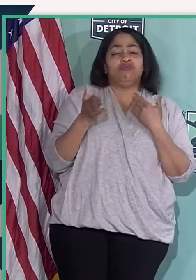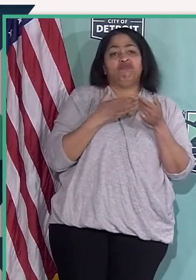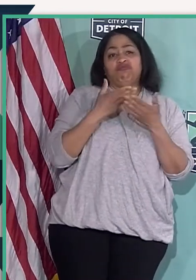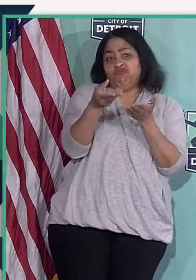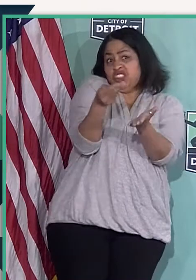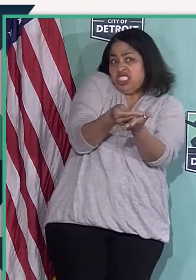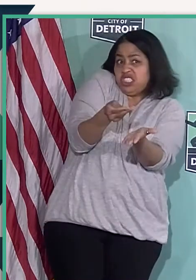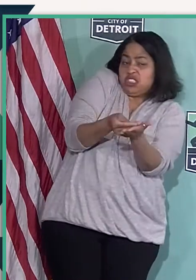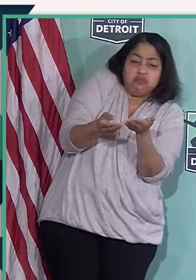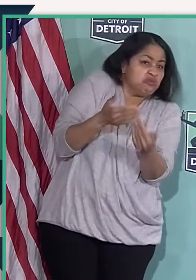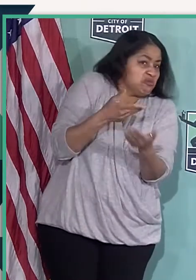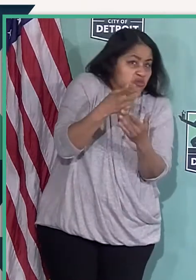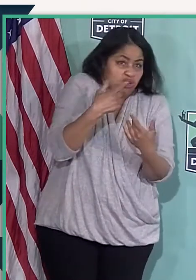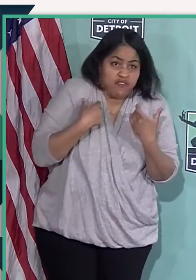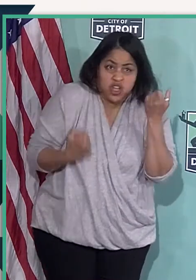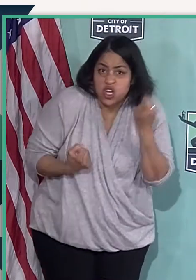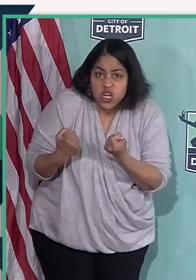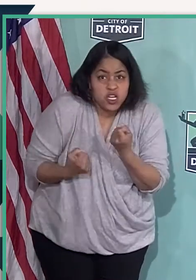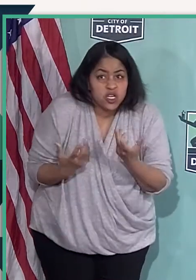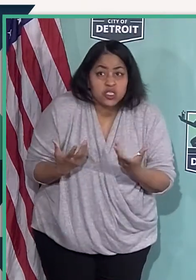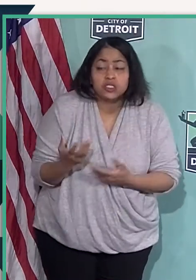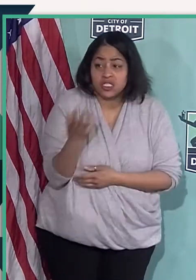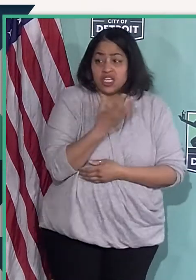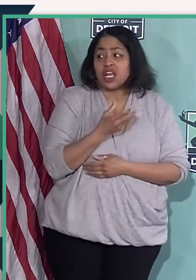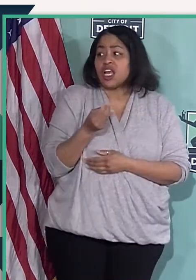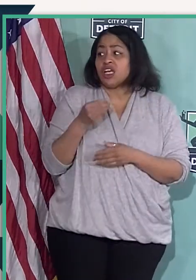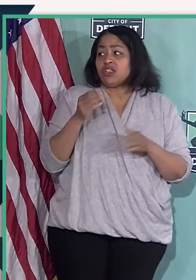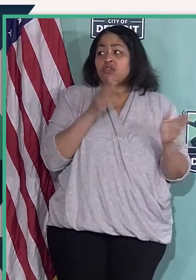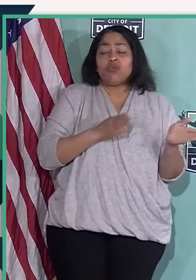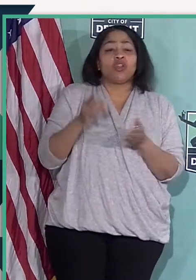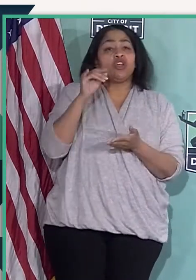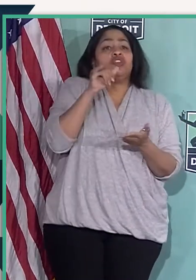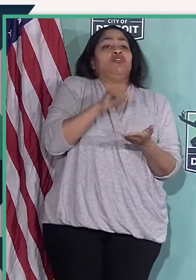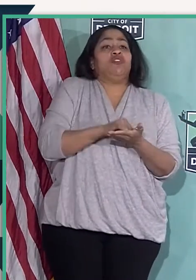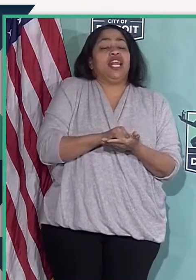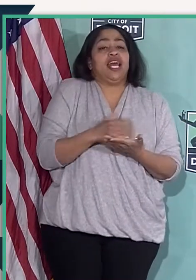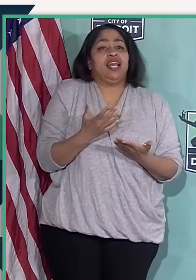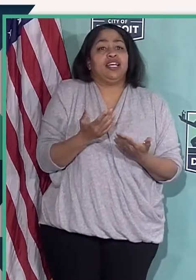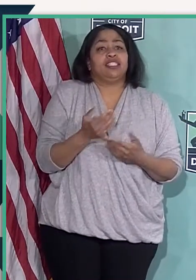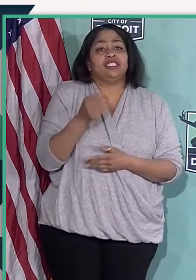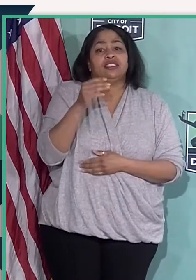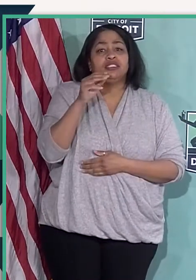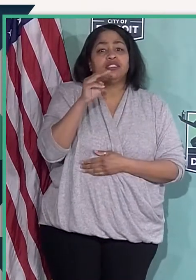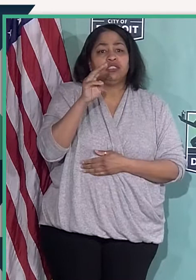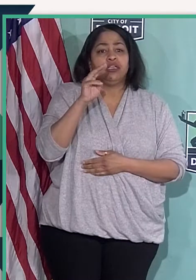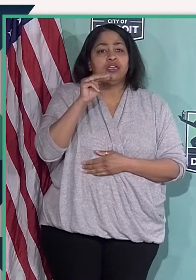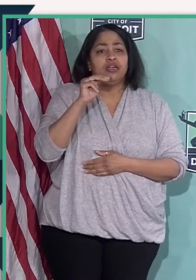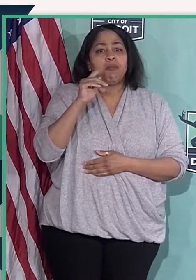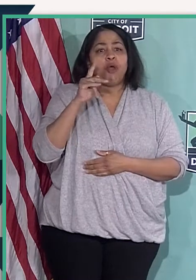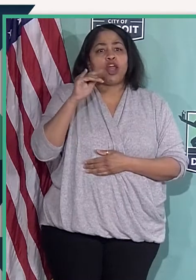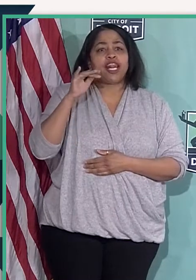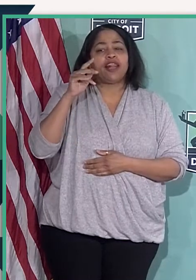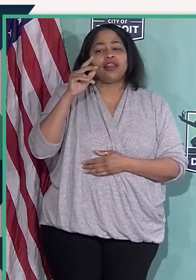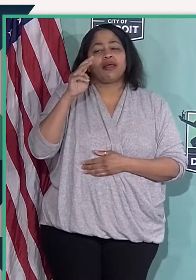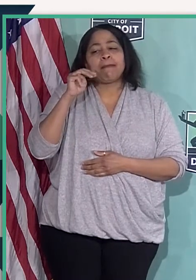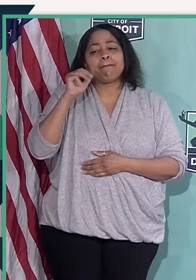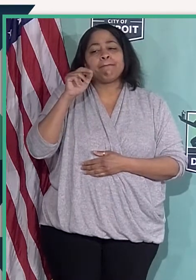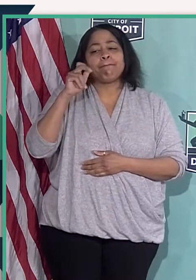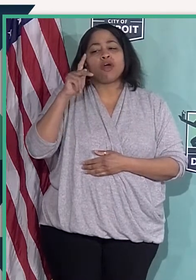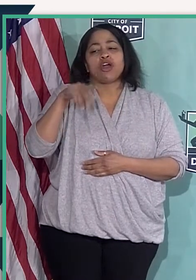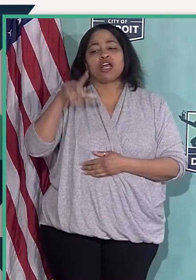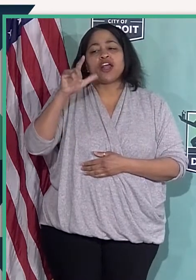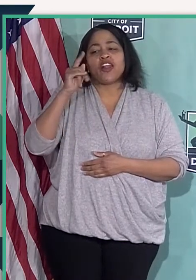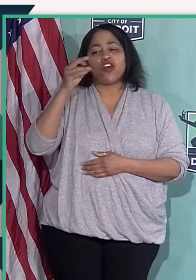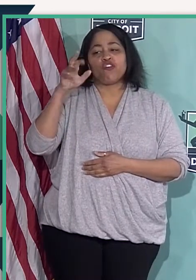whether you have a car. And in order to do that, Mark DeLaverne and the team set up an